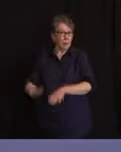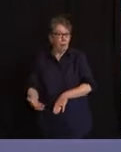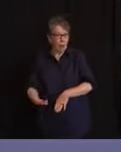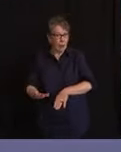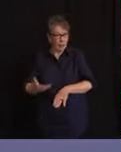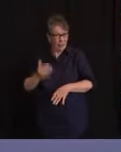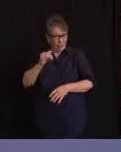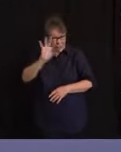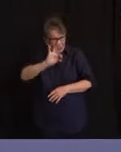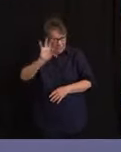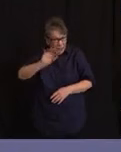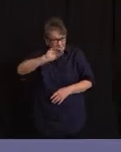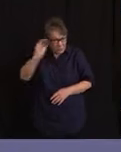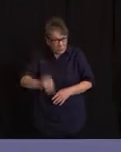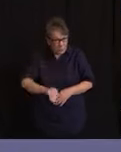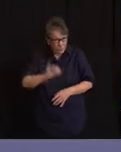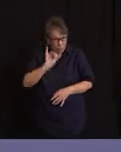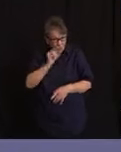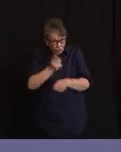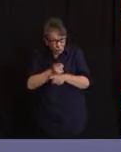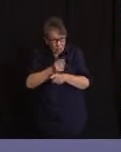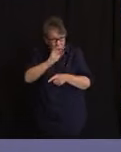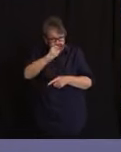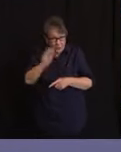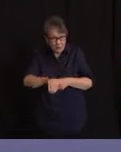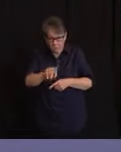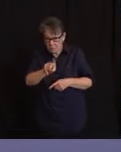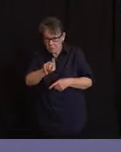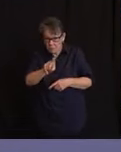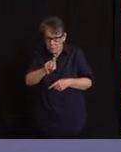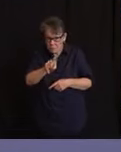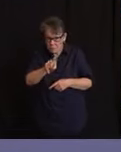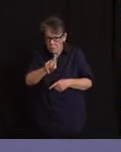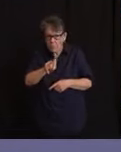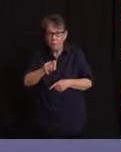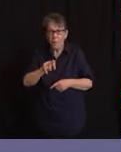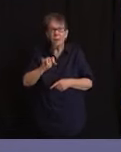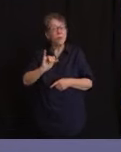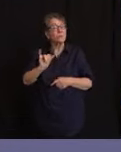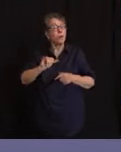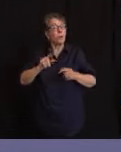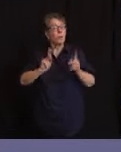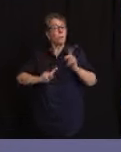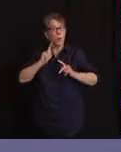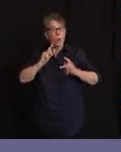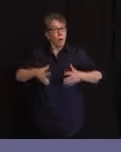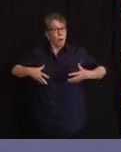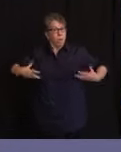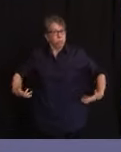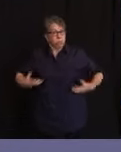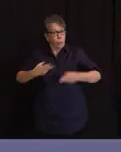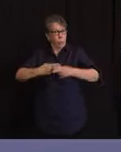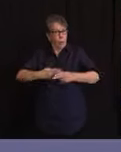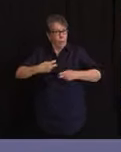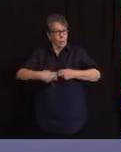that category? And I guess obesity is in that category as well. Or do we not know enough about it?